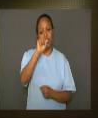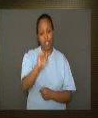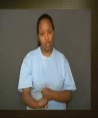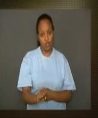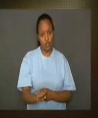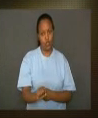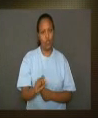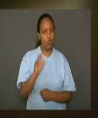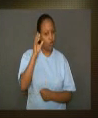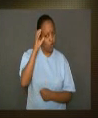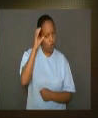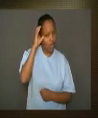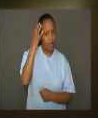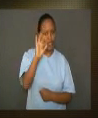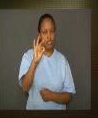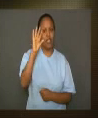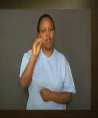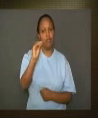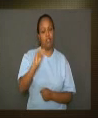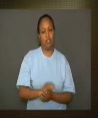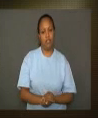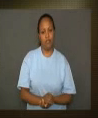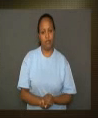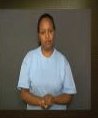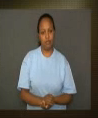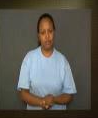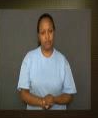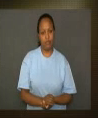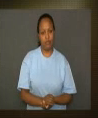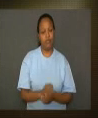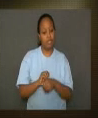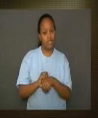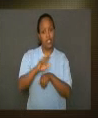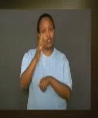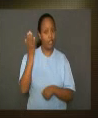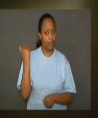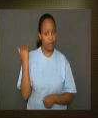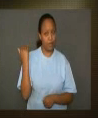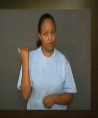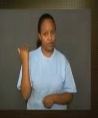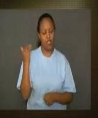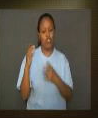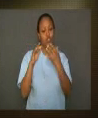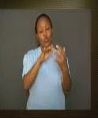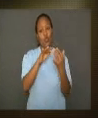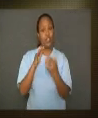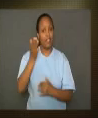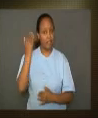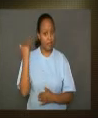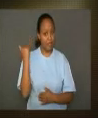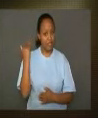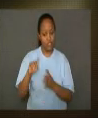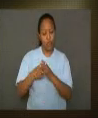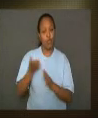the early 1950s. They were sent in an effort to stop the war that